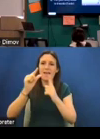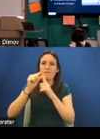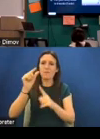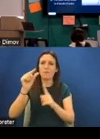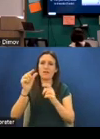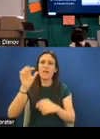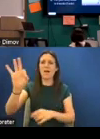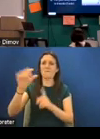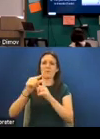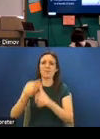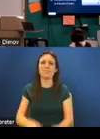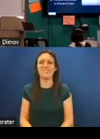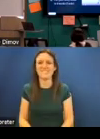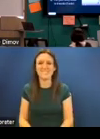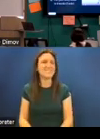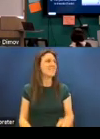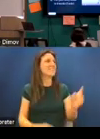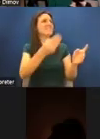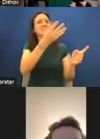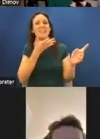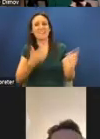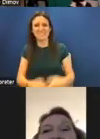Hello, good morning. Tell us about it.